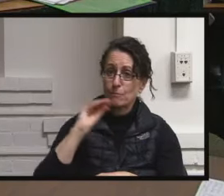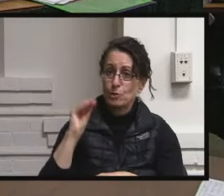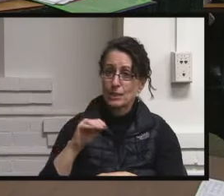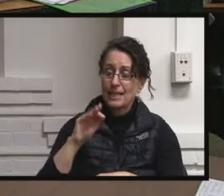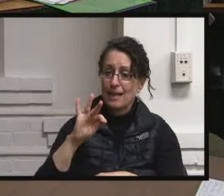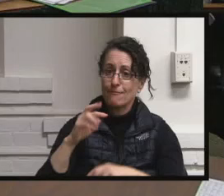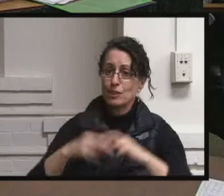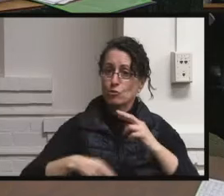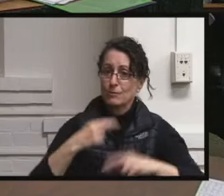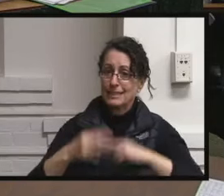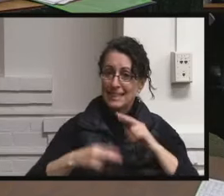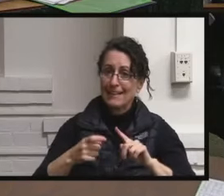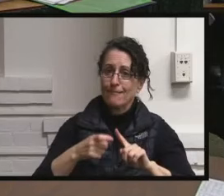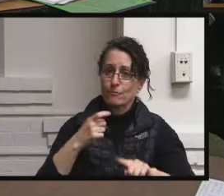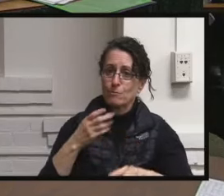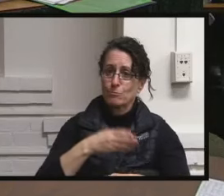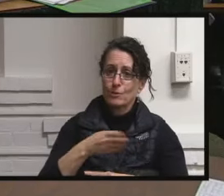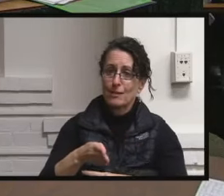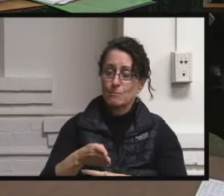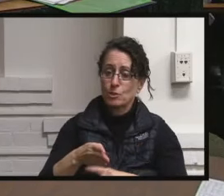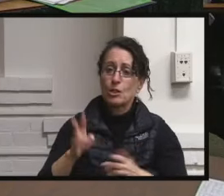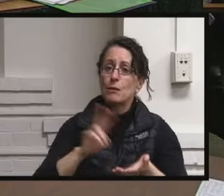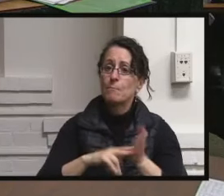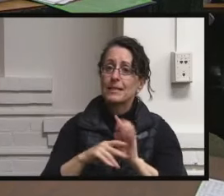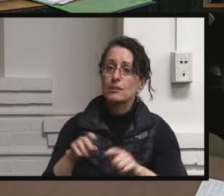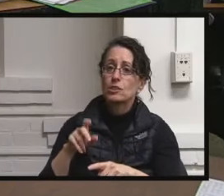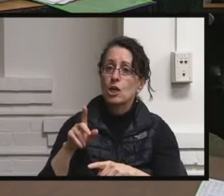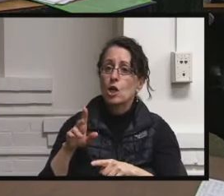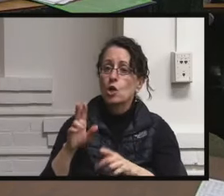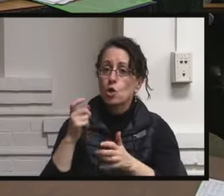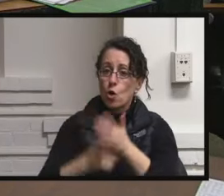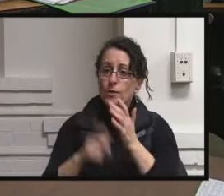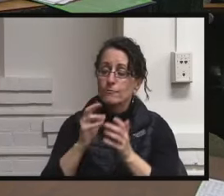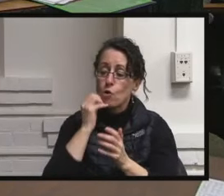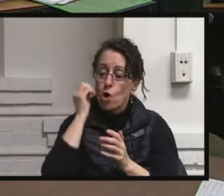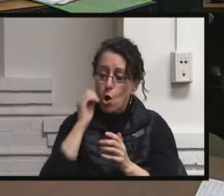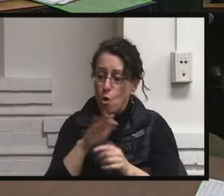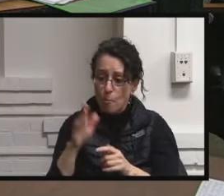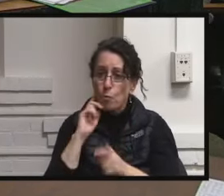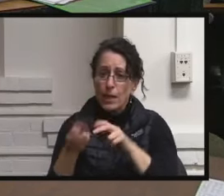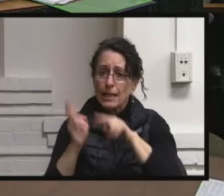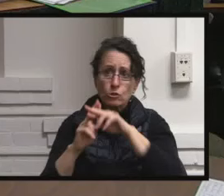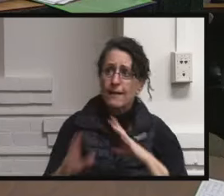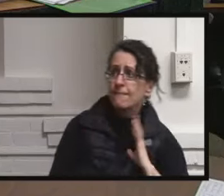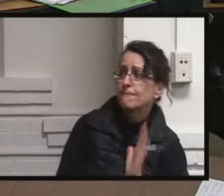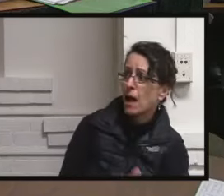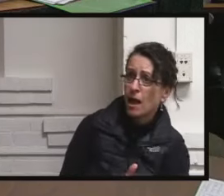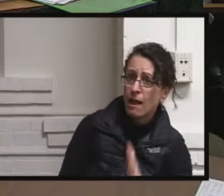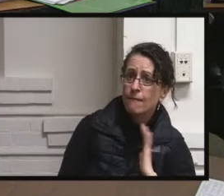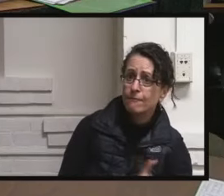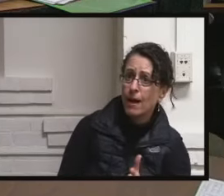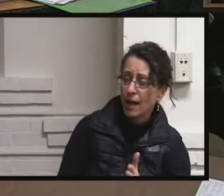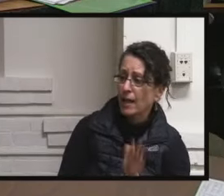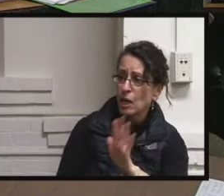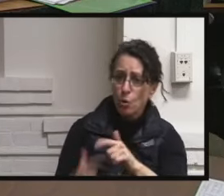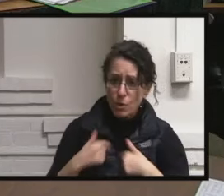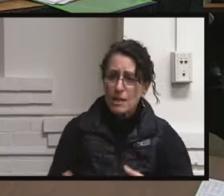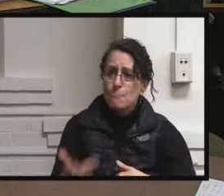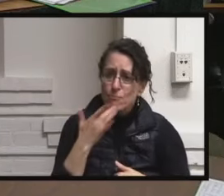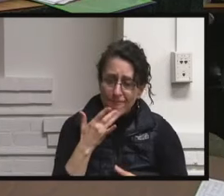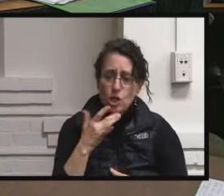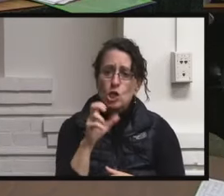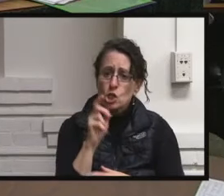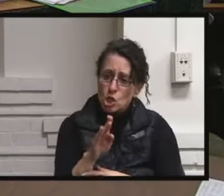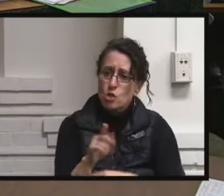residents, then your curbside tonnage is going to increase. You can't. It can't. Right. It's not going to disappear, fine. Folks. We want it to go curbside. You